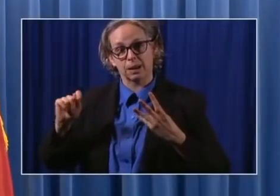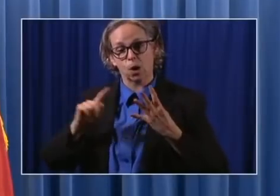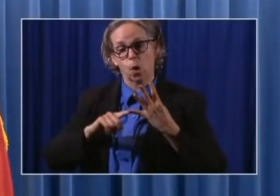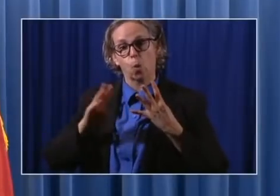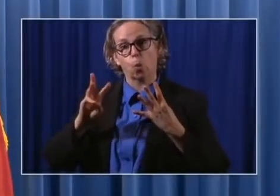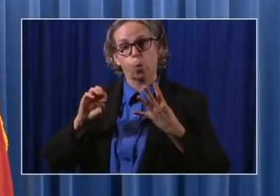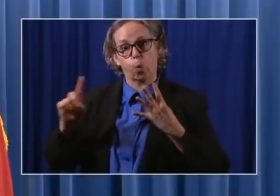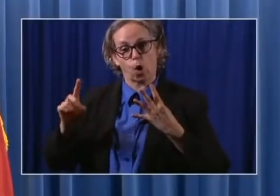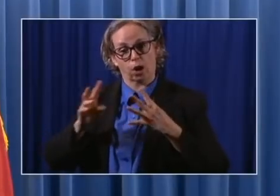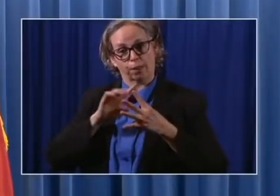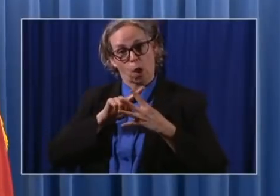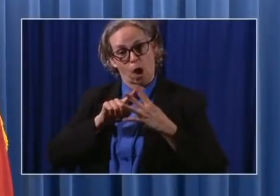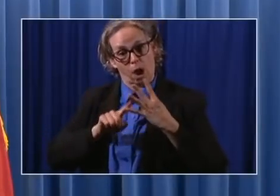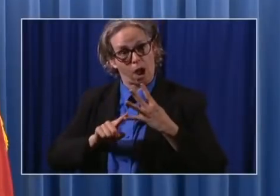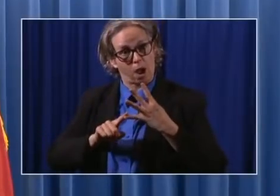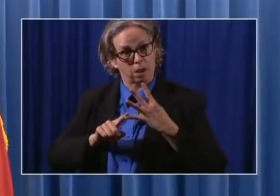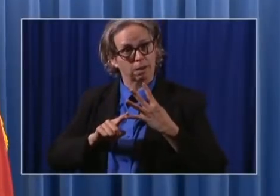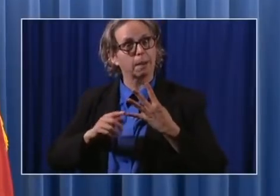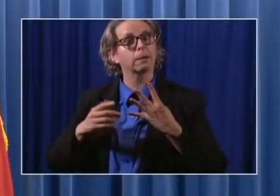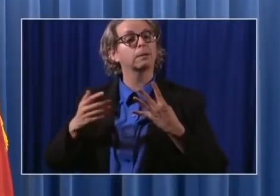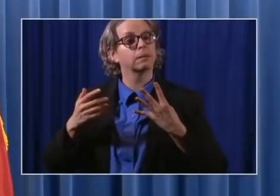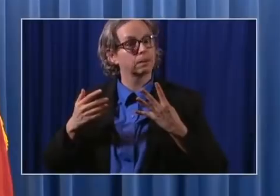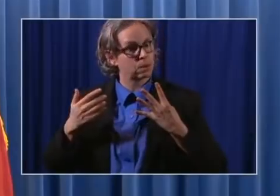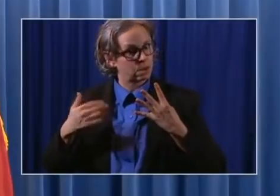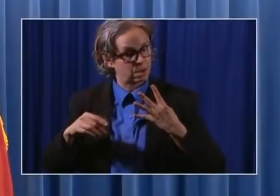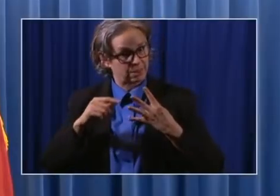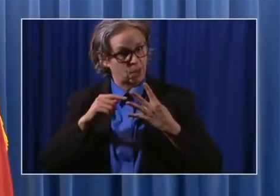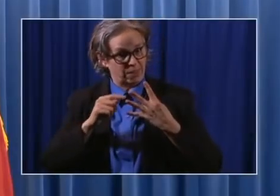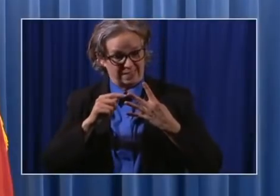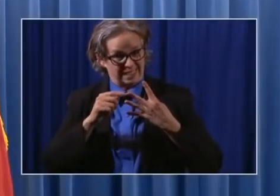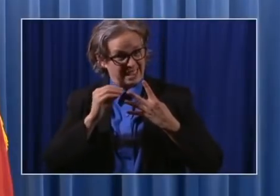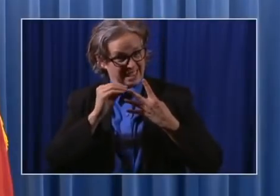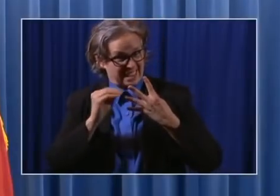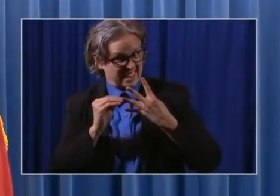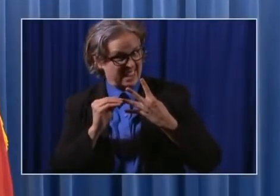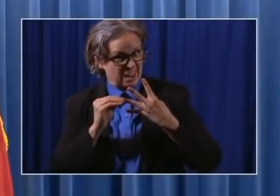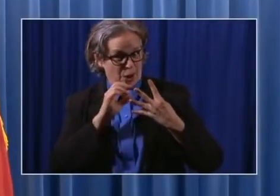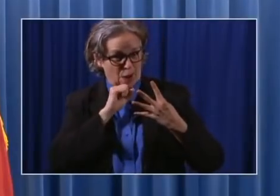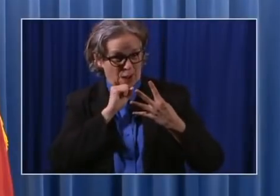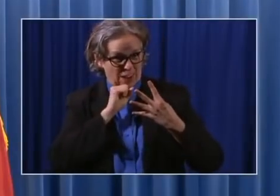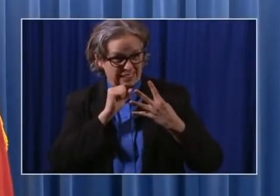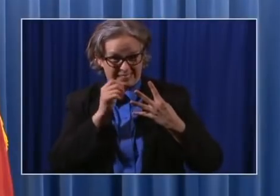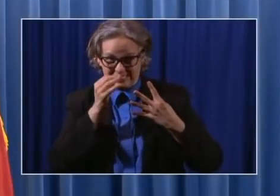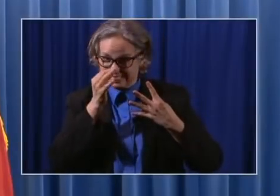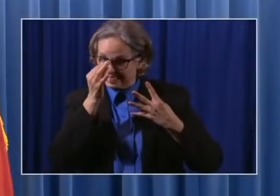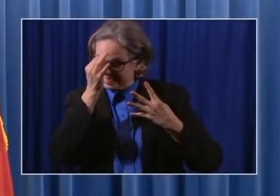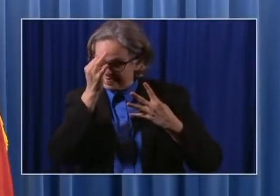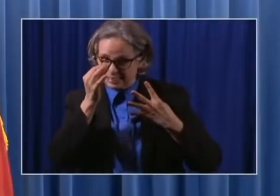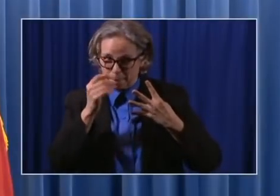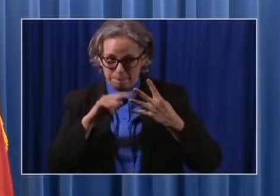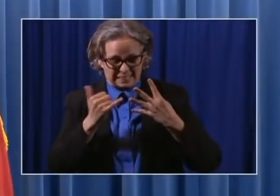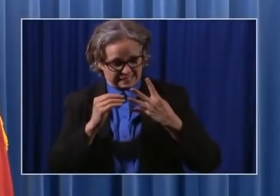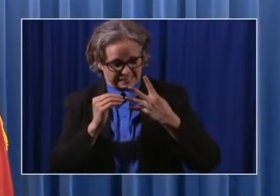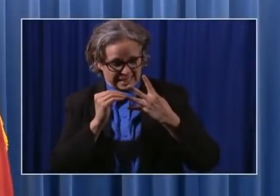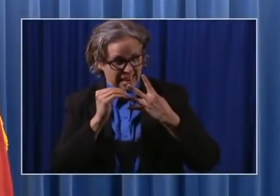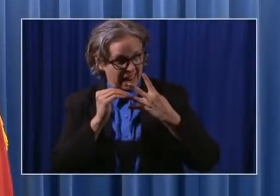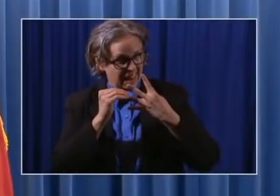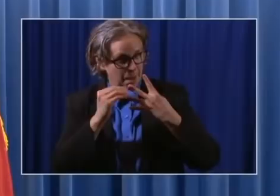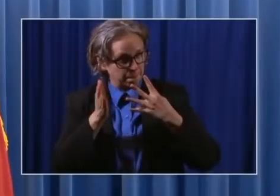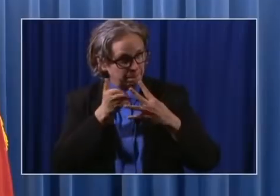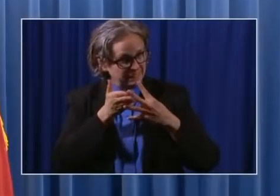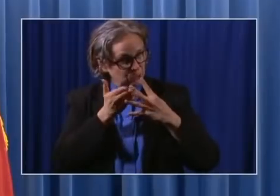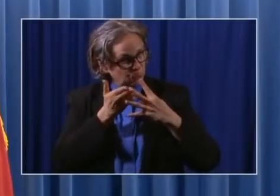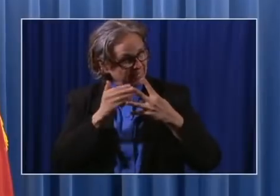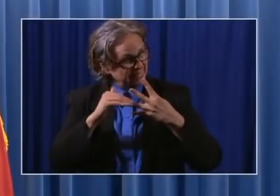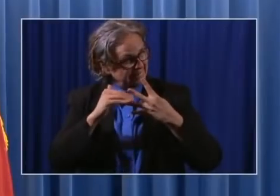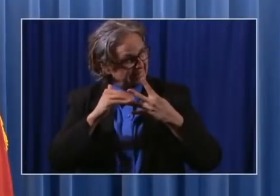close. They remain close to the CDC definition of where you